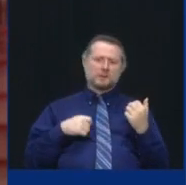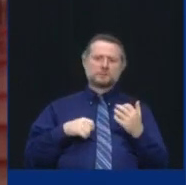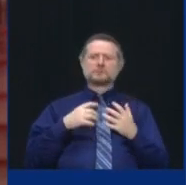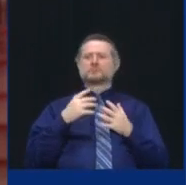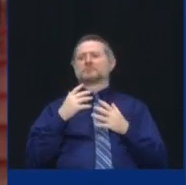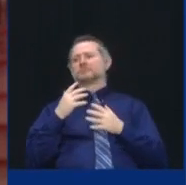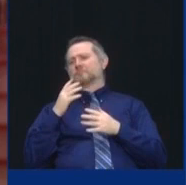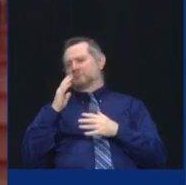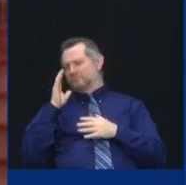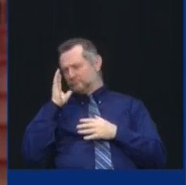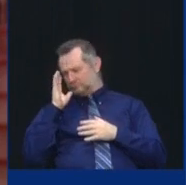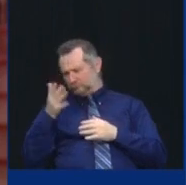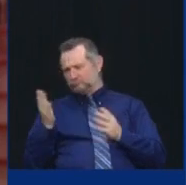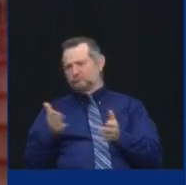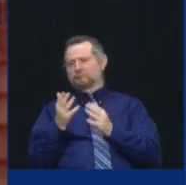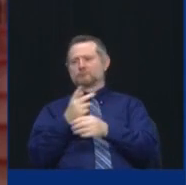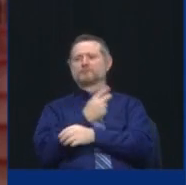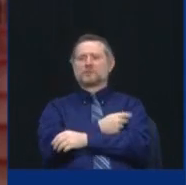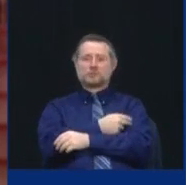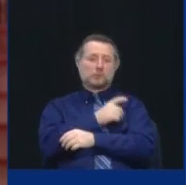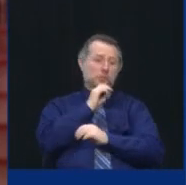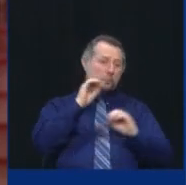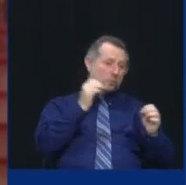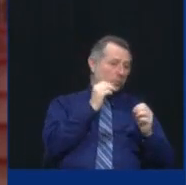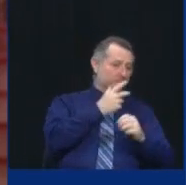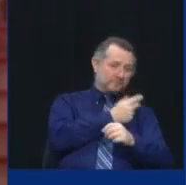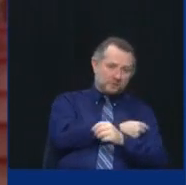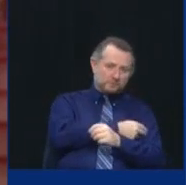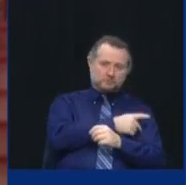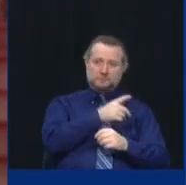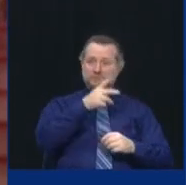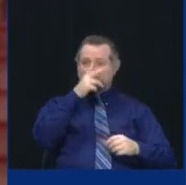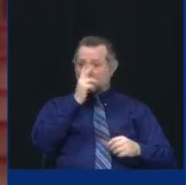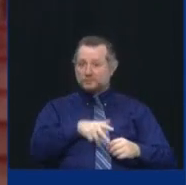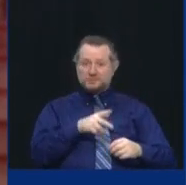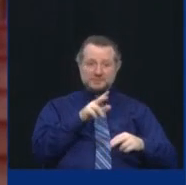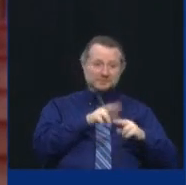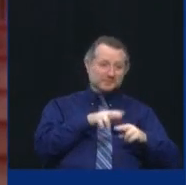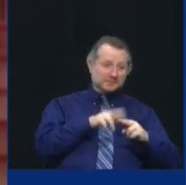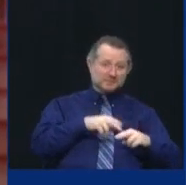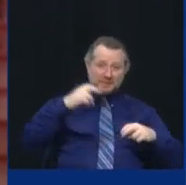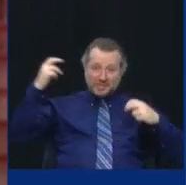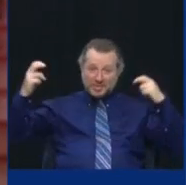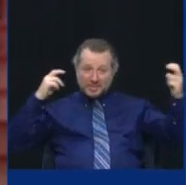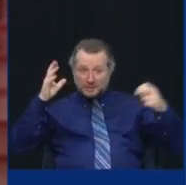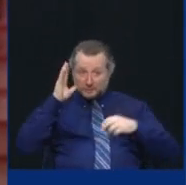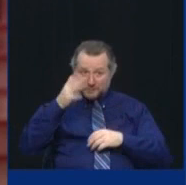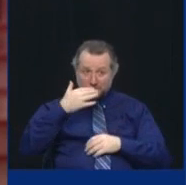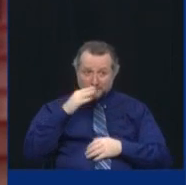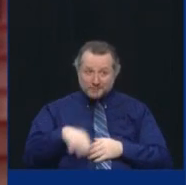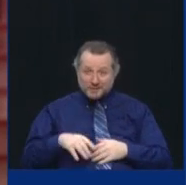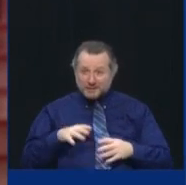will be in the worst seats in the house, essentially? Yeah.